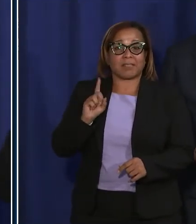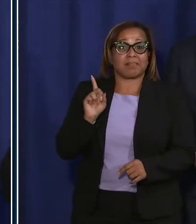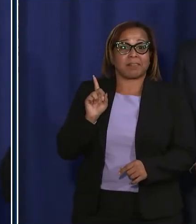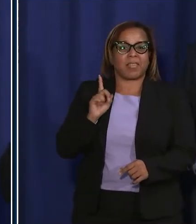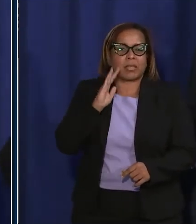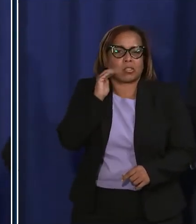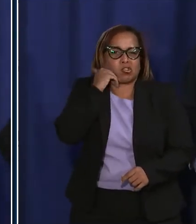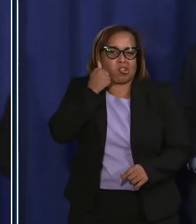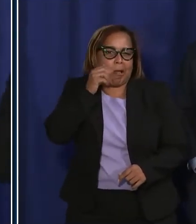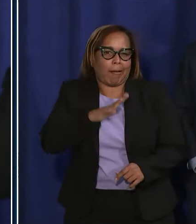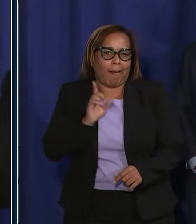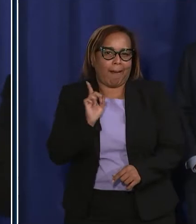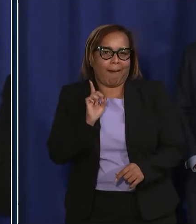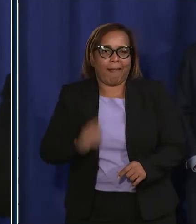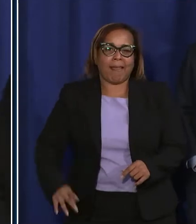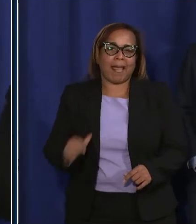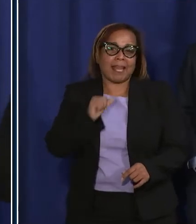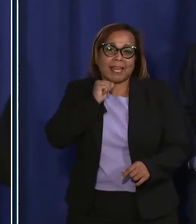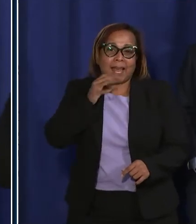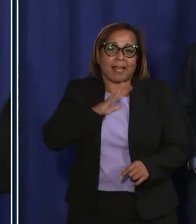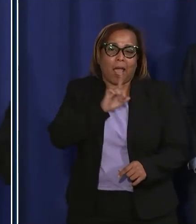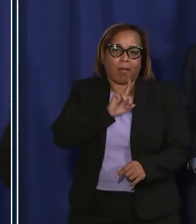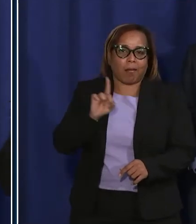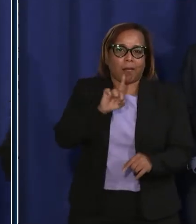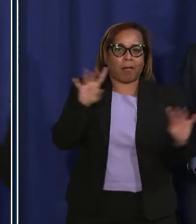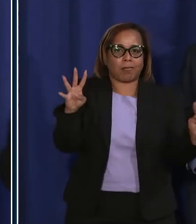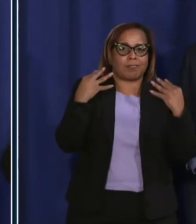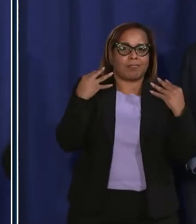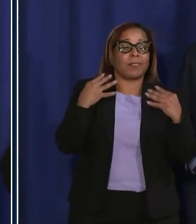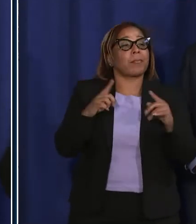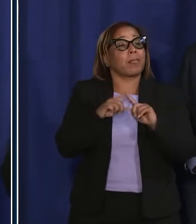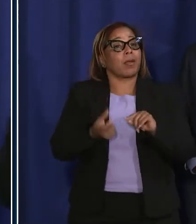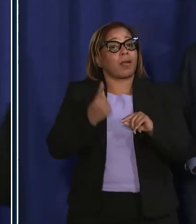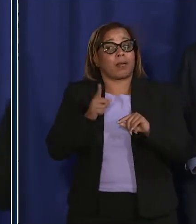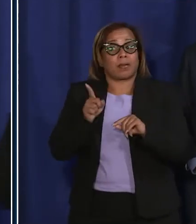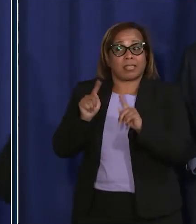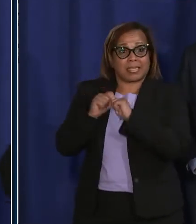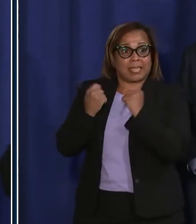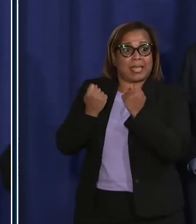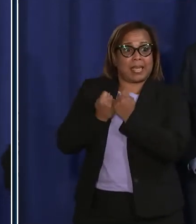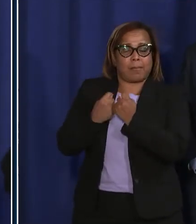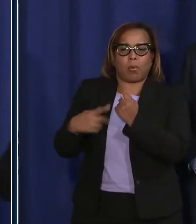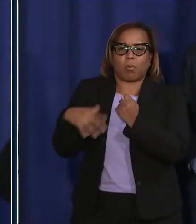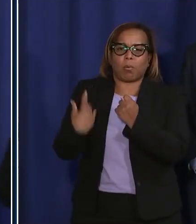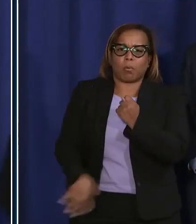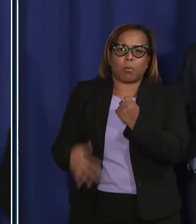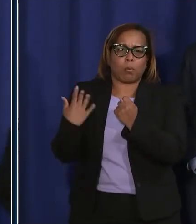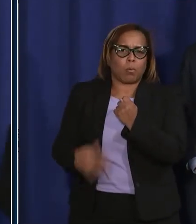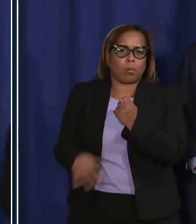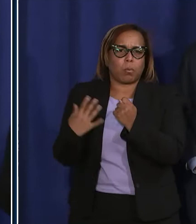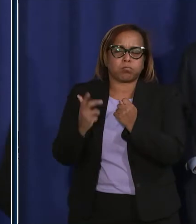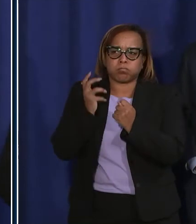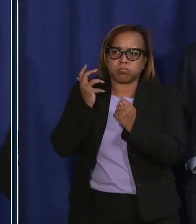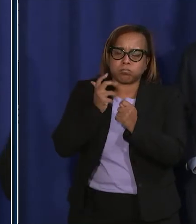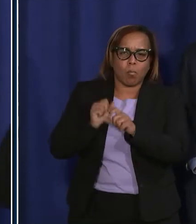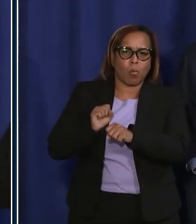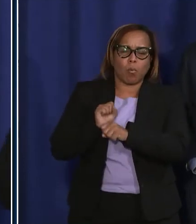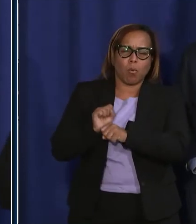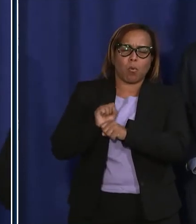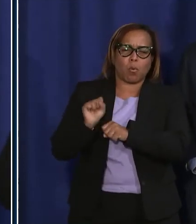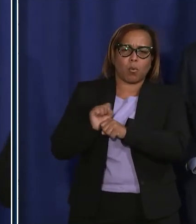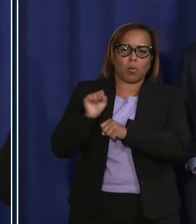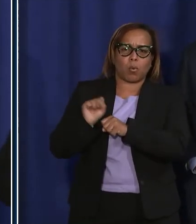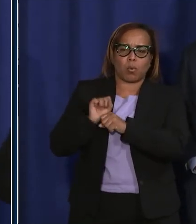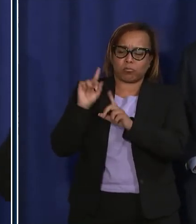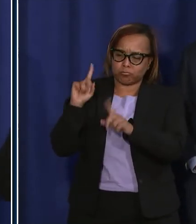He's a shy guy, not a guy who steps out in front, but he and his team have done unbelievable work